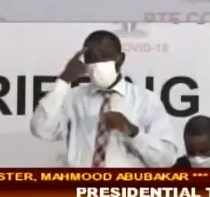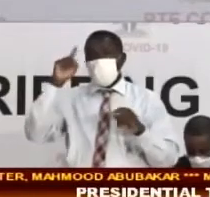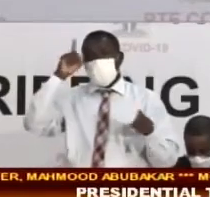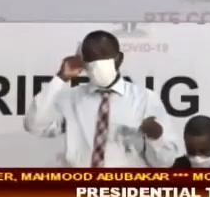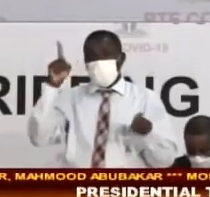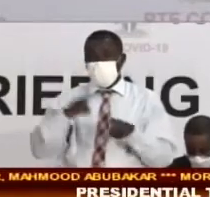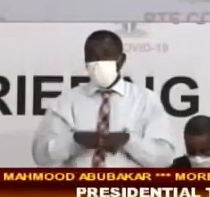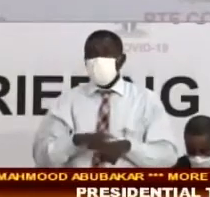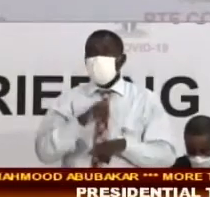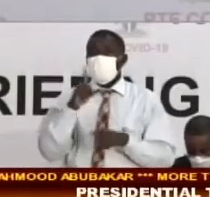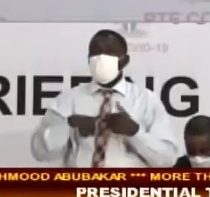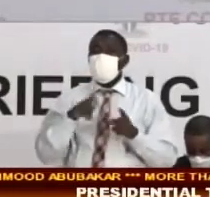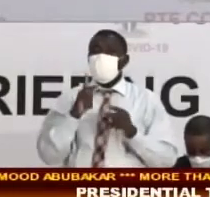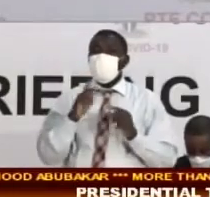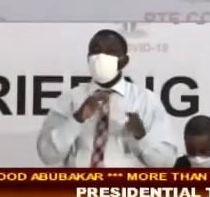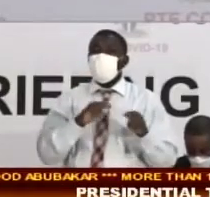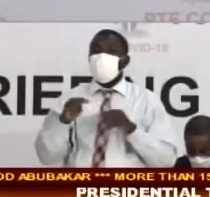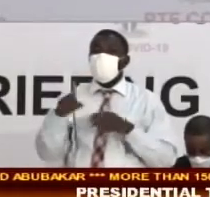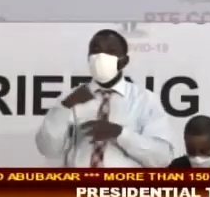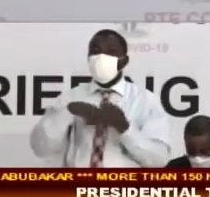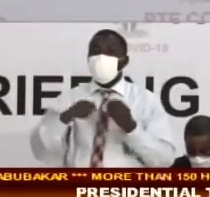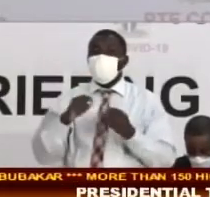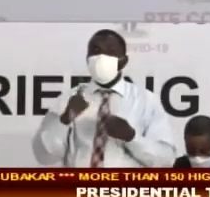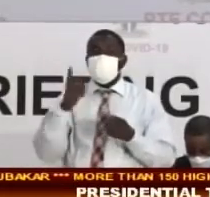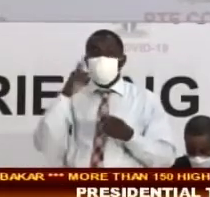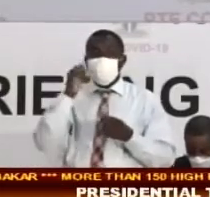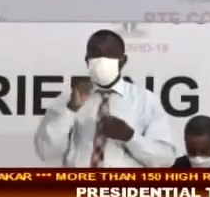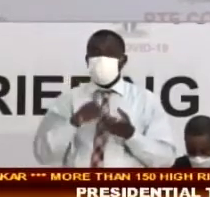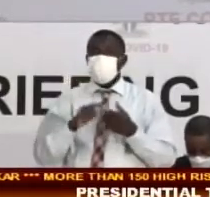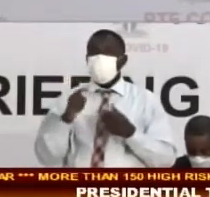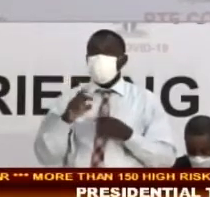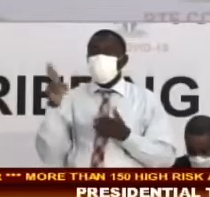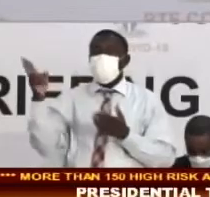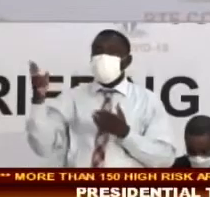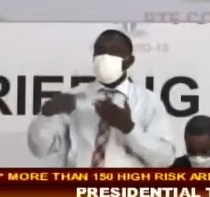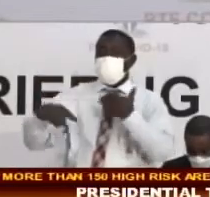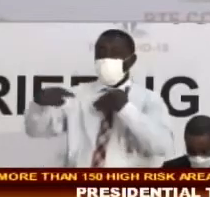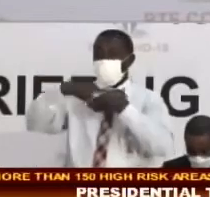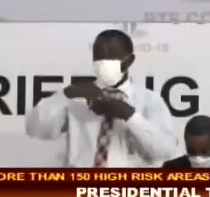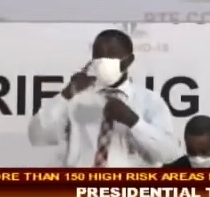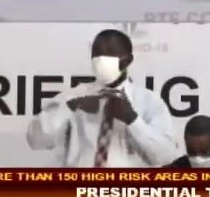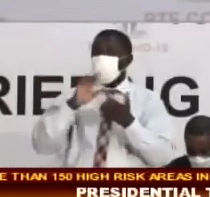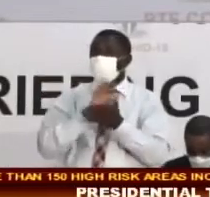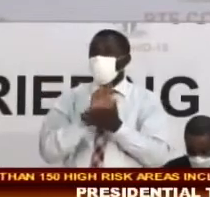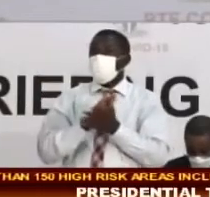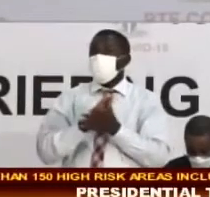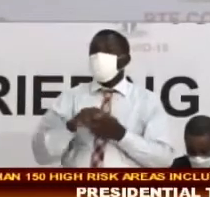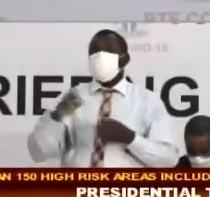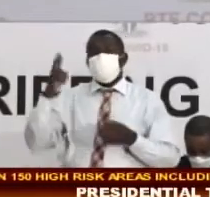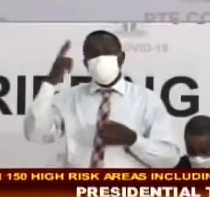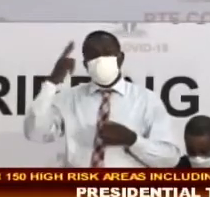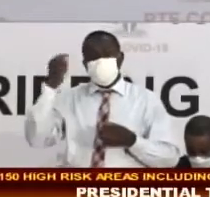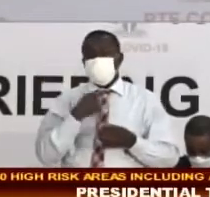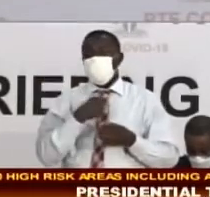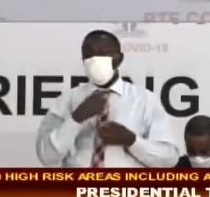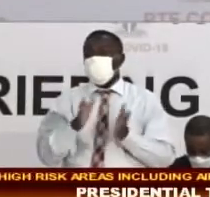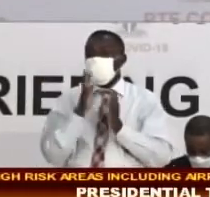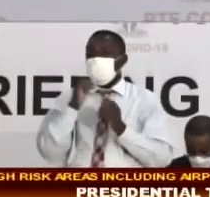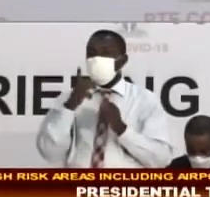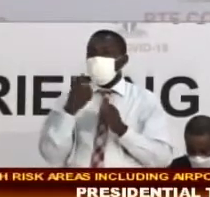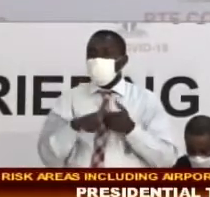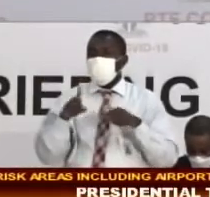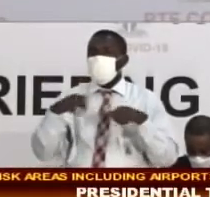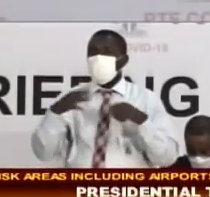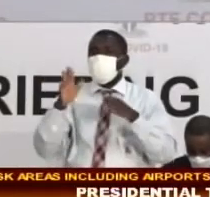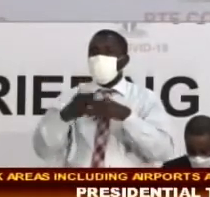people can move around for them to actually return to their schools. The same reason we ask them to disband or go back to their